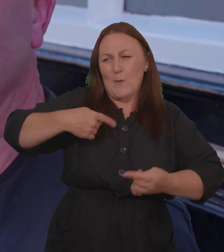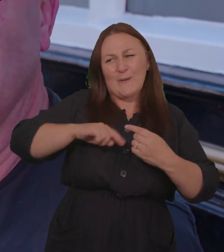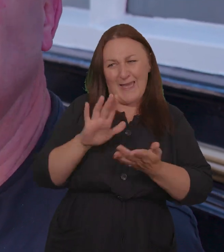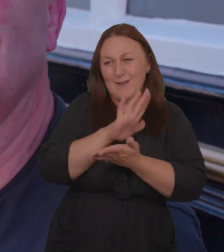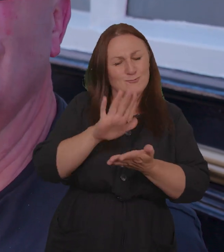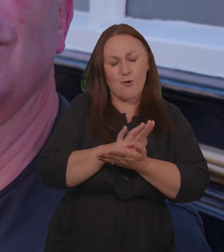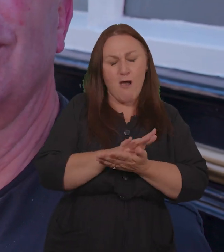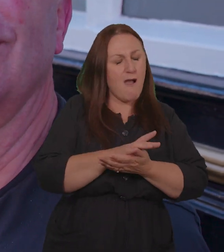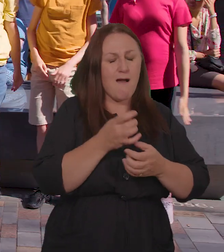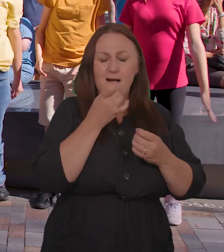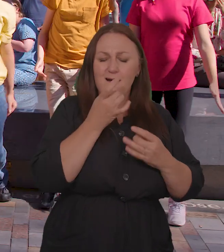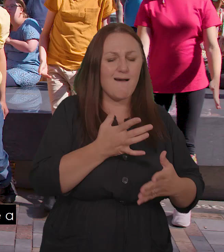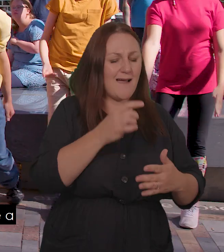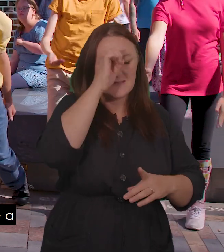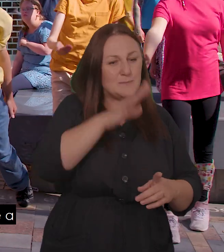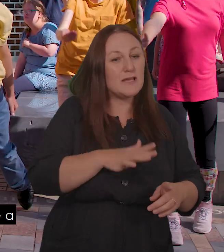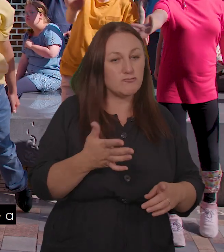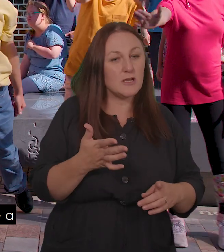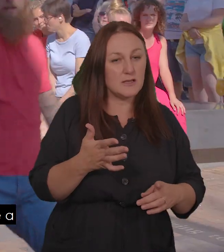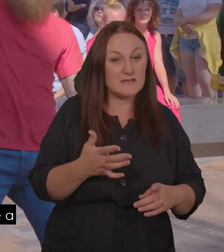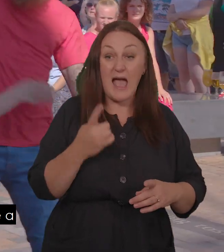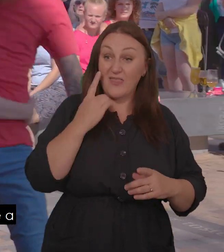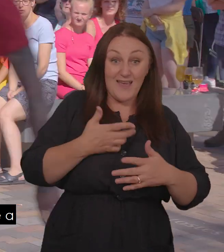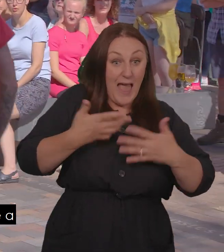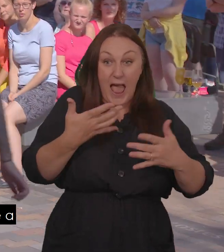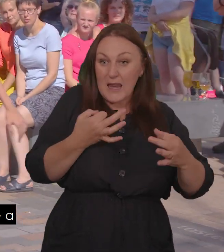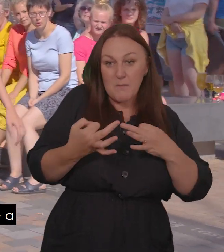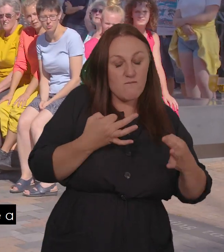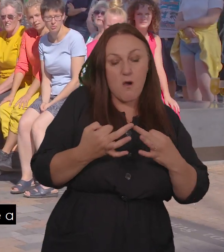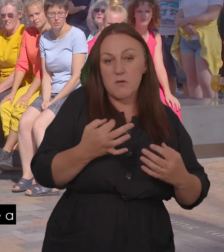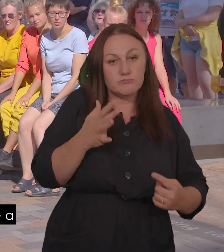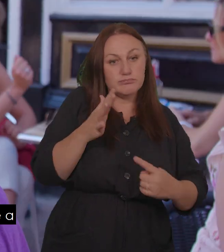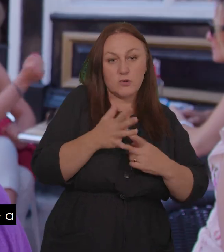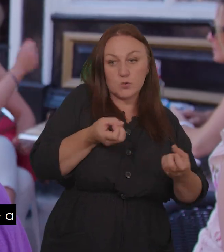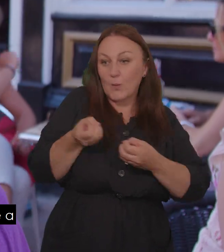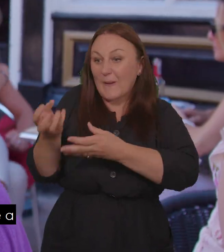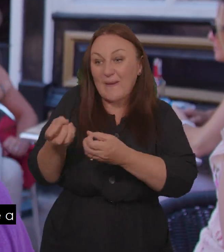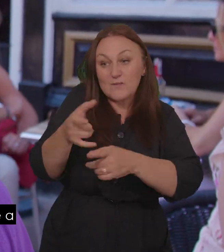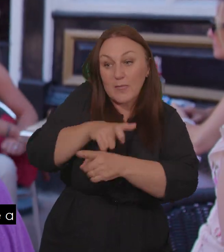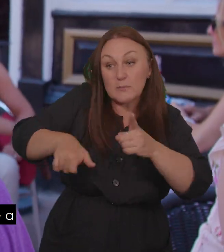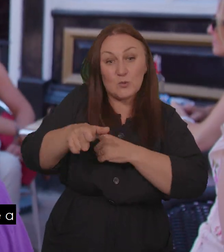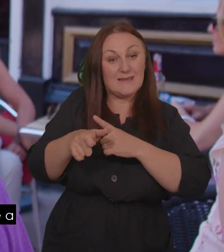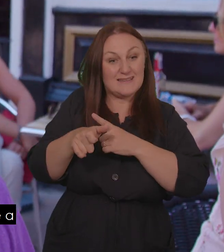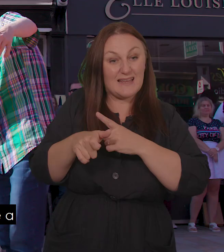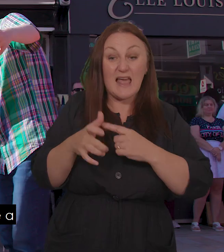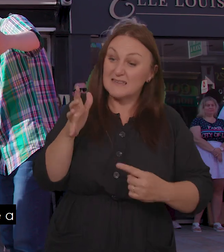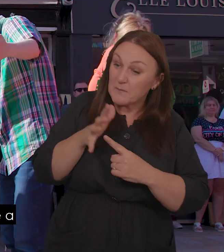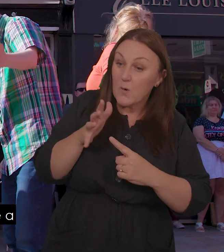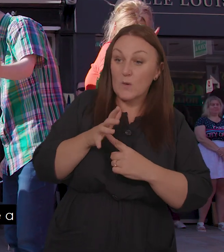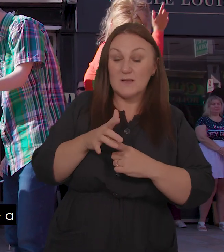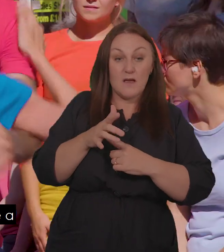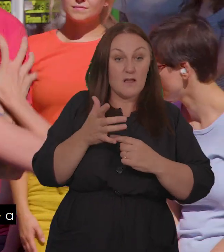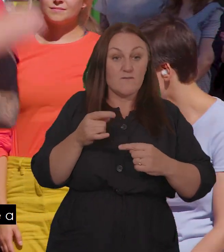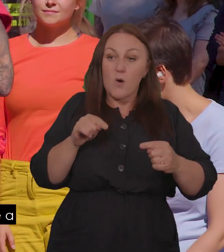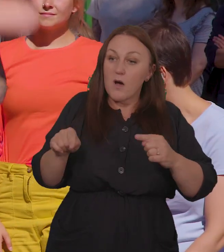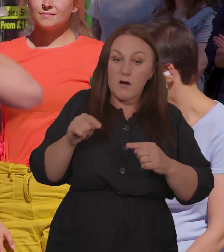was an absolutely incredible experience. I think any form of performance is important to bring out to the community, and that is important for people to be able to have a different